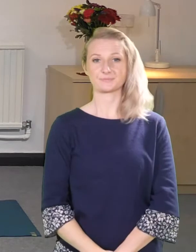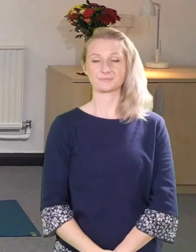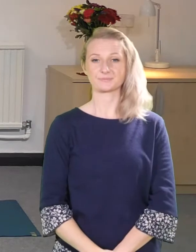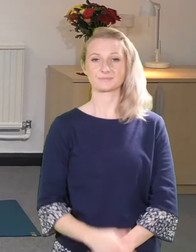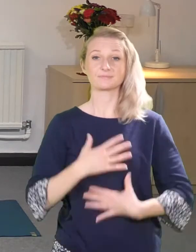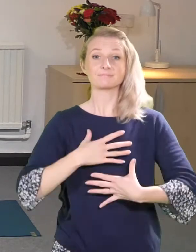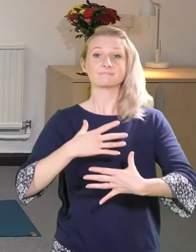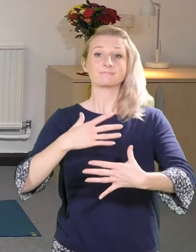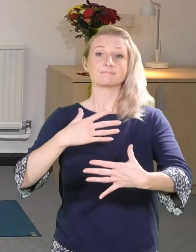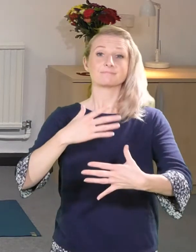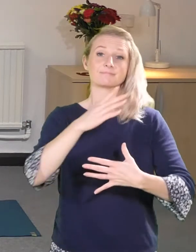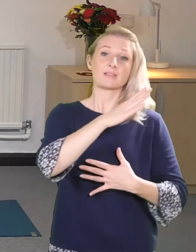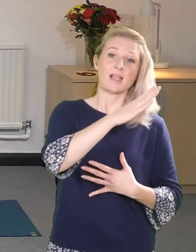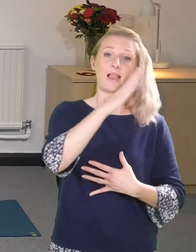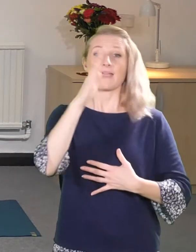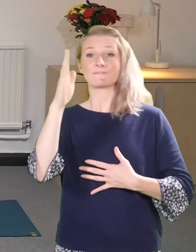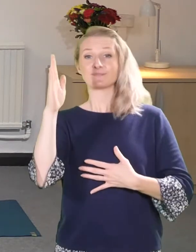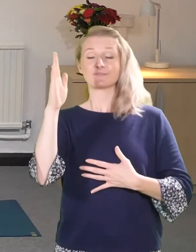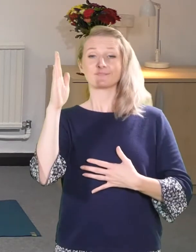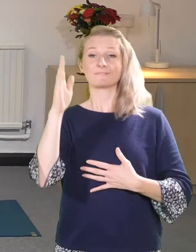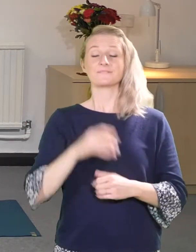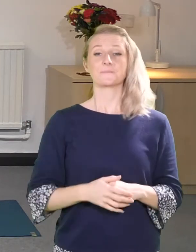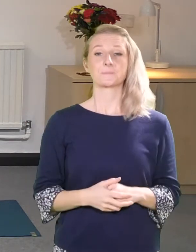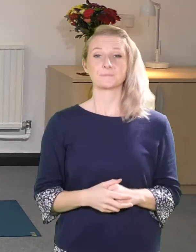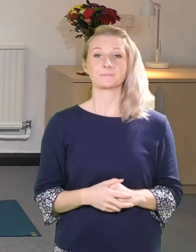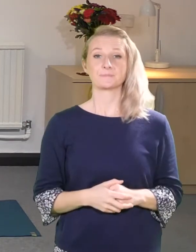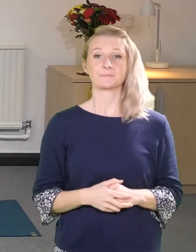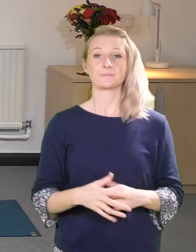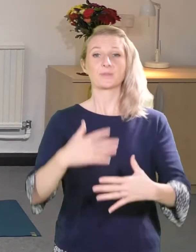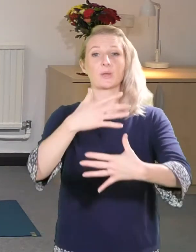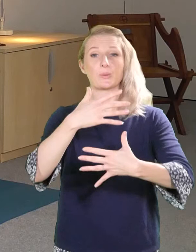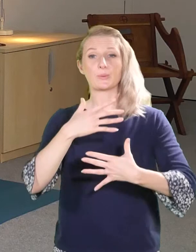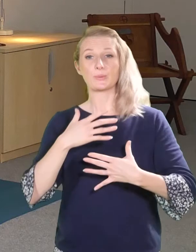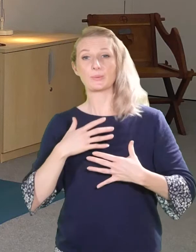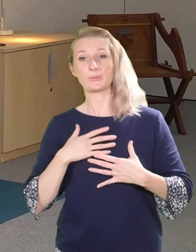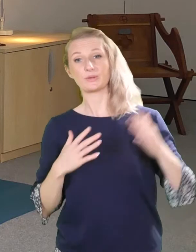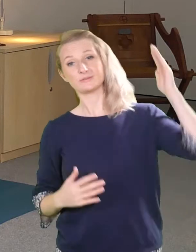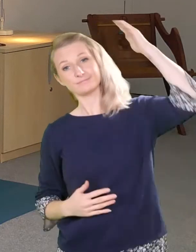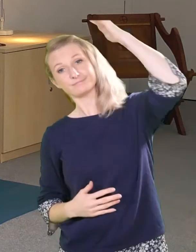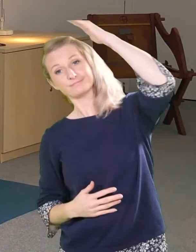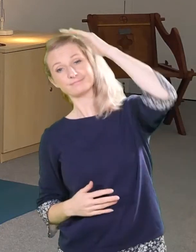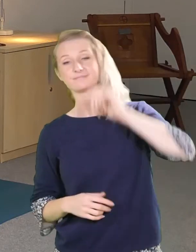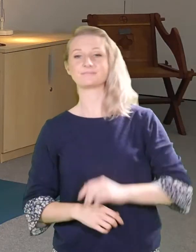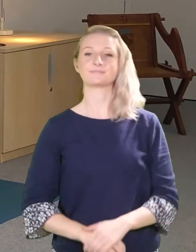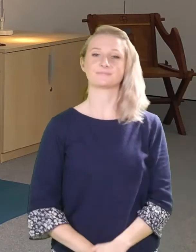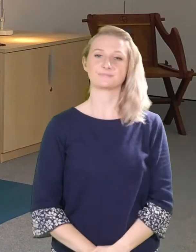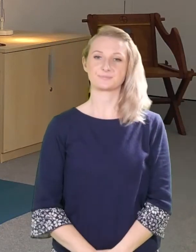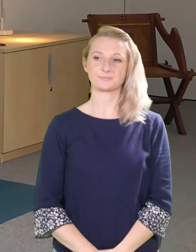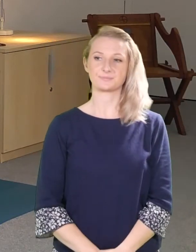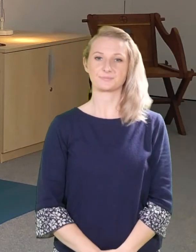Breathe in, lift, lengthen upwards. Breathe out, stretching over to the other side.